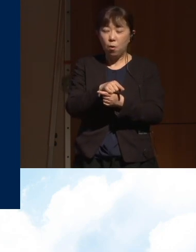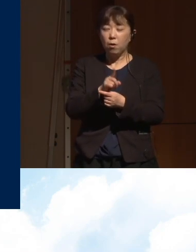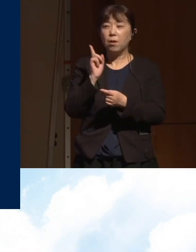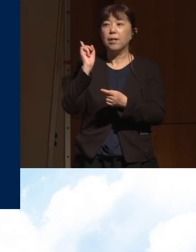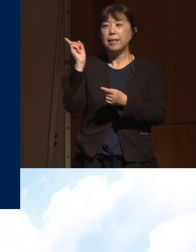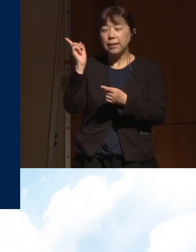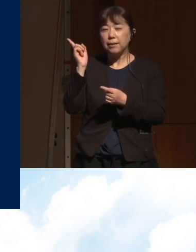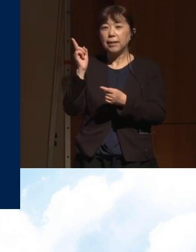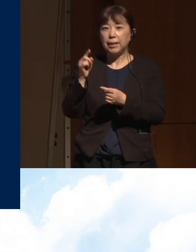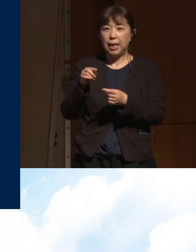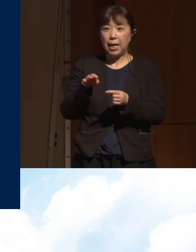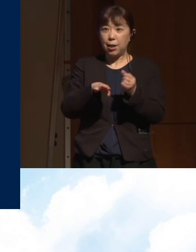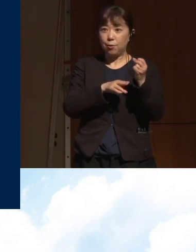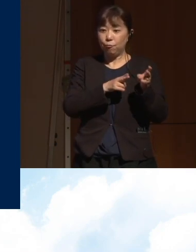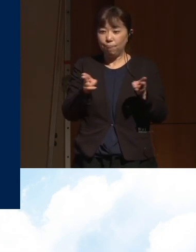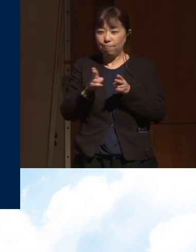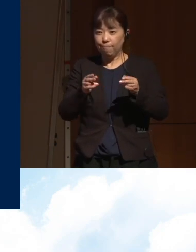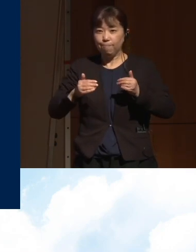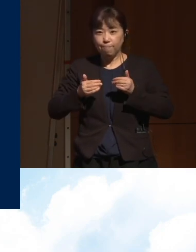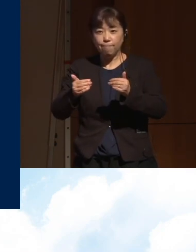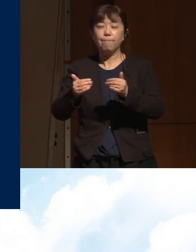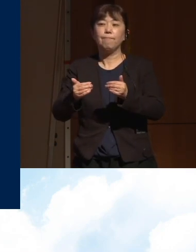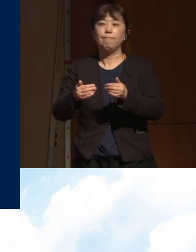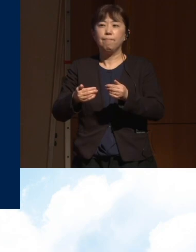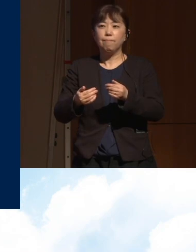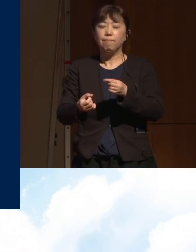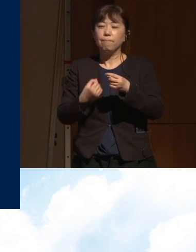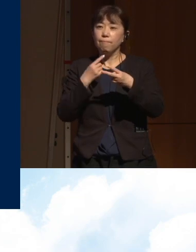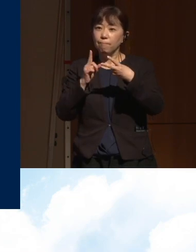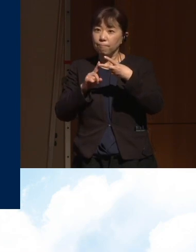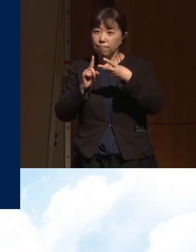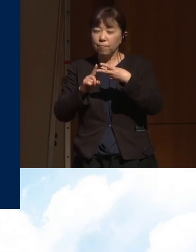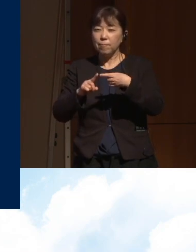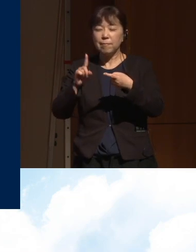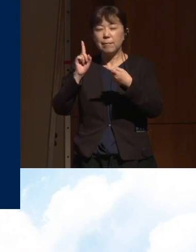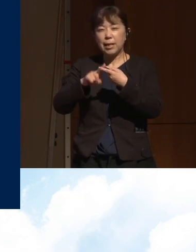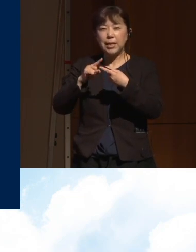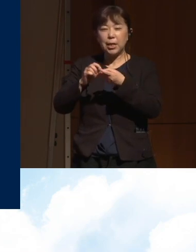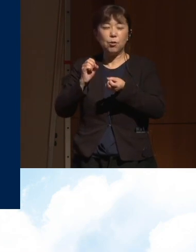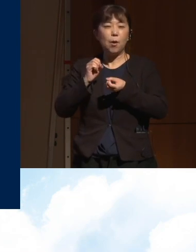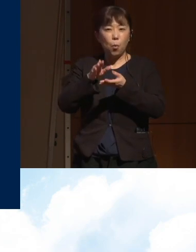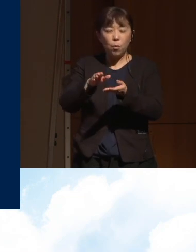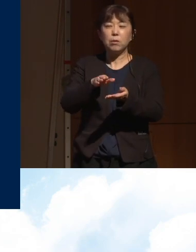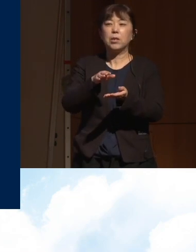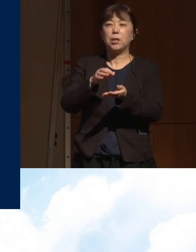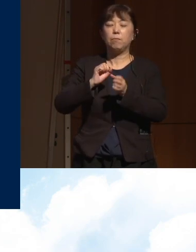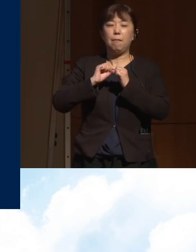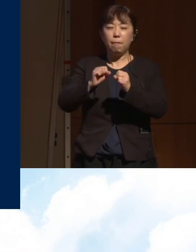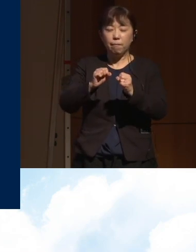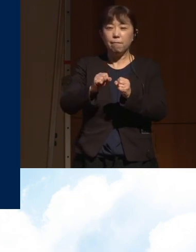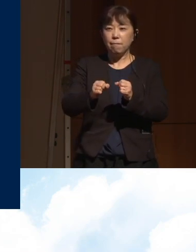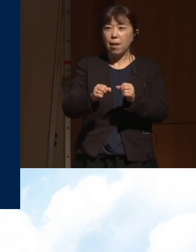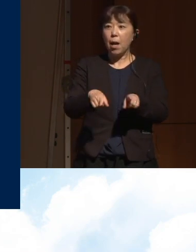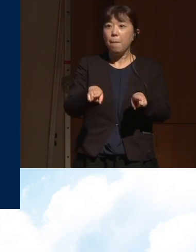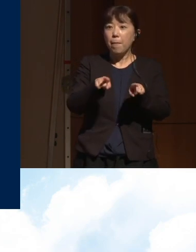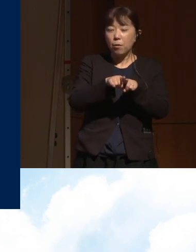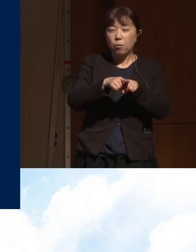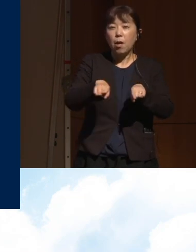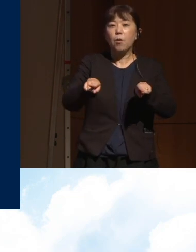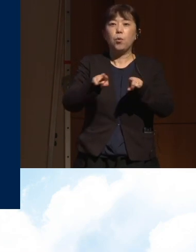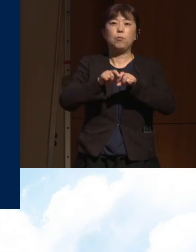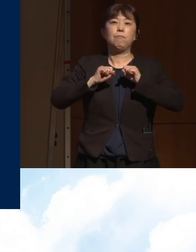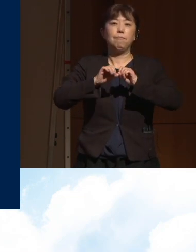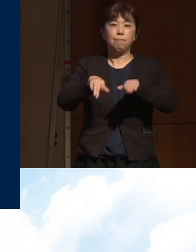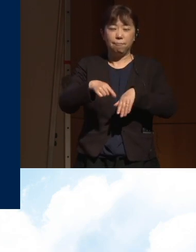with appropriate investment in preparedness and engagement of partners and taking an approach to actually operationalizing